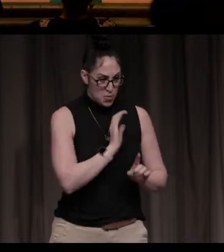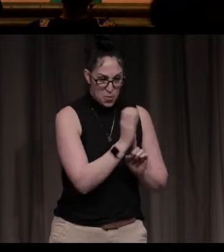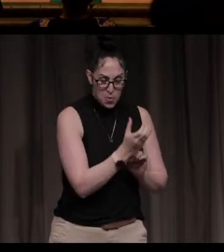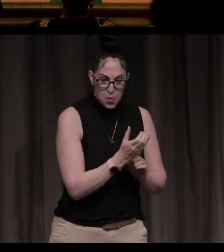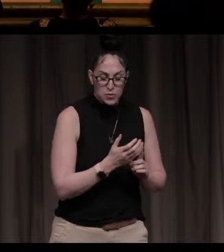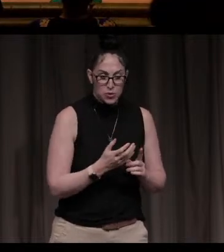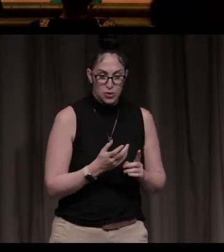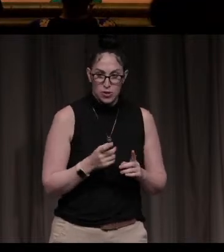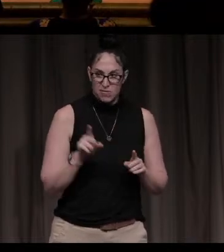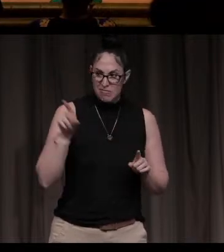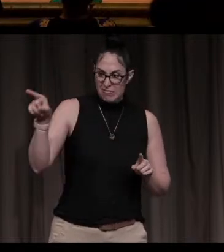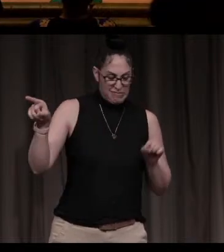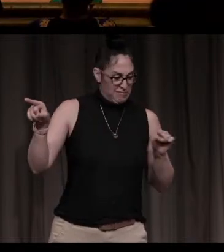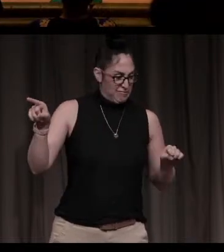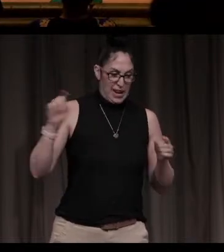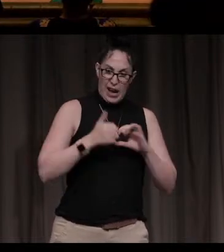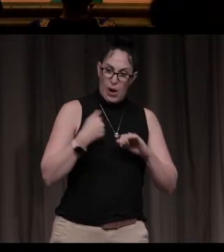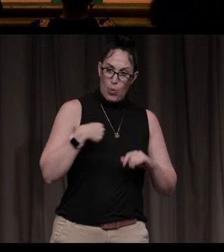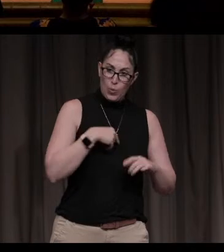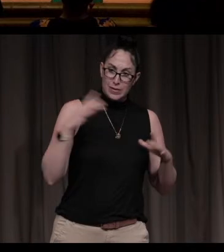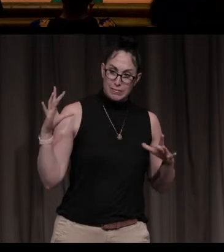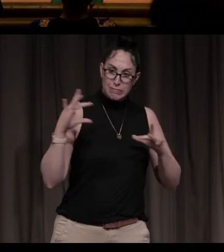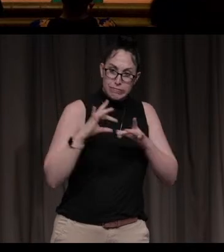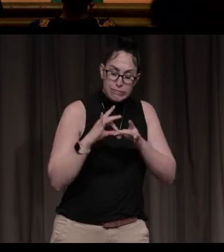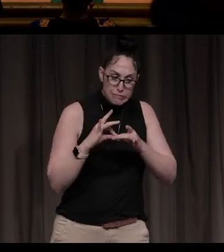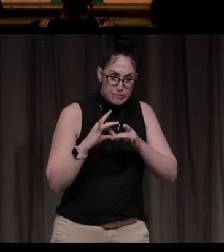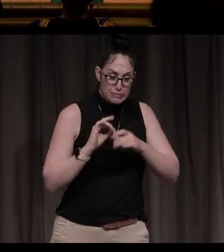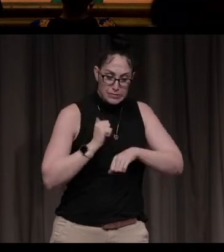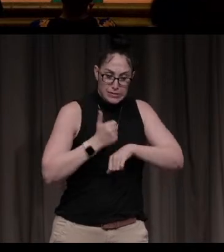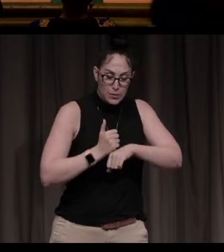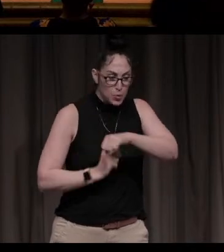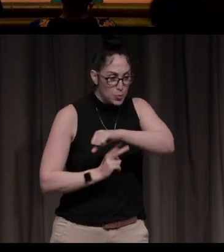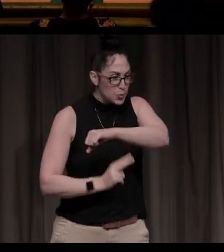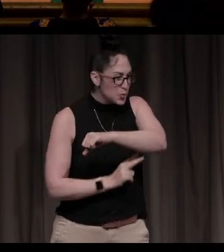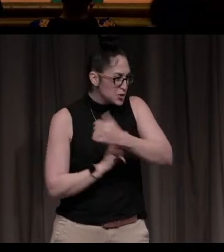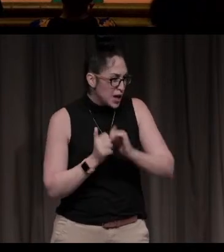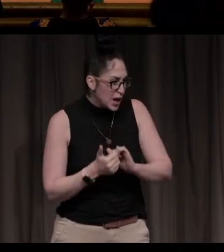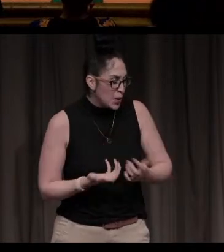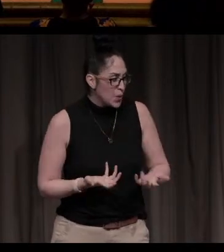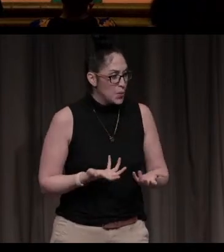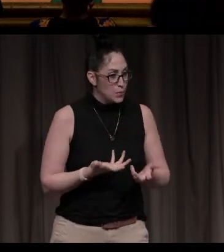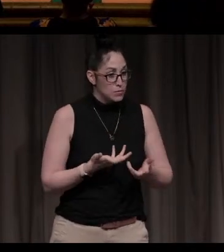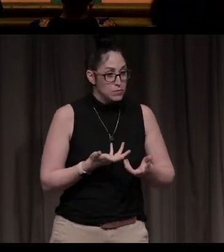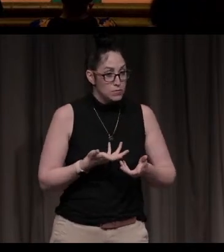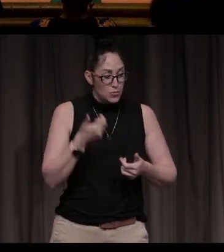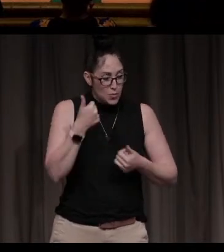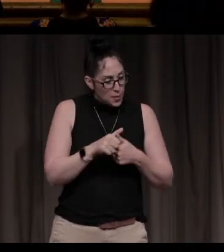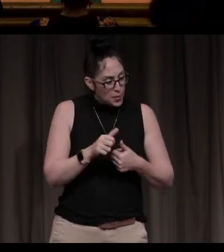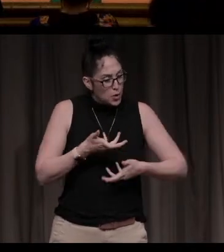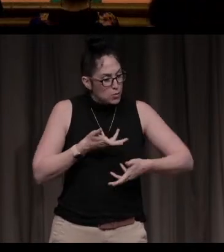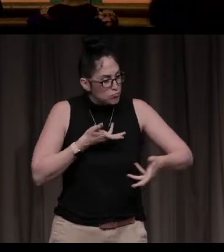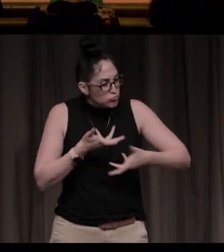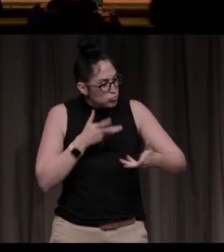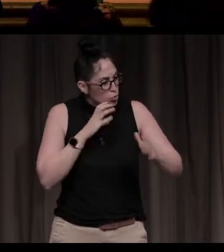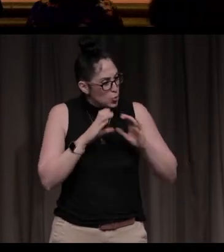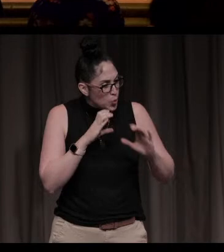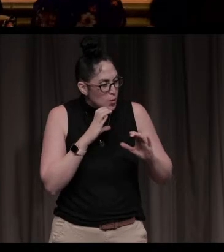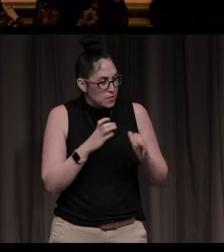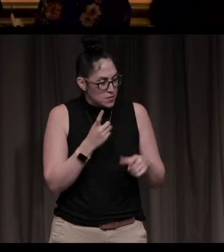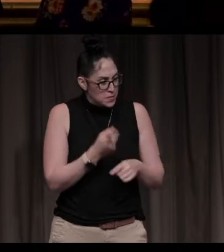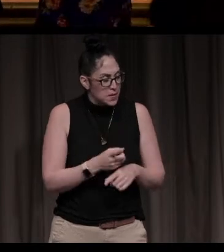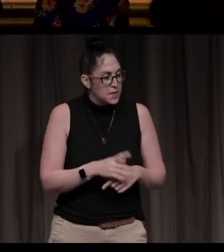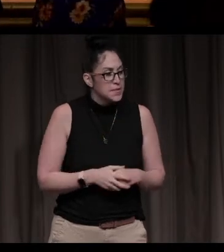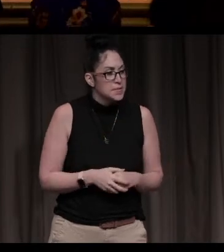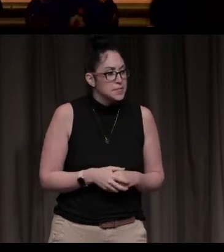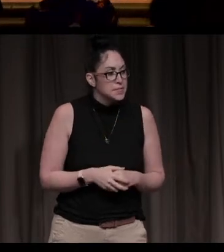and I think you touched upon this, Dante, I think giving the agency, I think that helps a lot, communicating, right, instead of, so